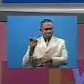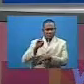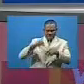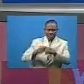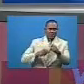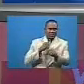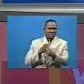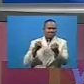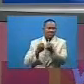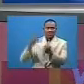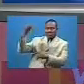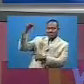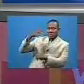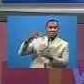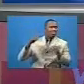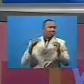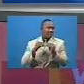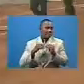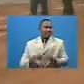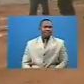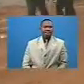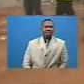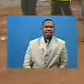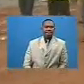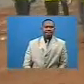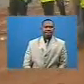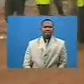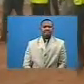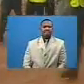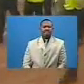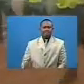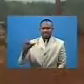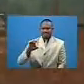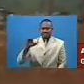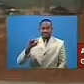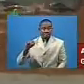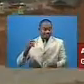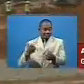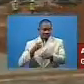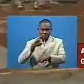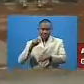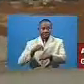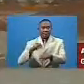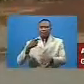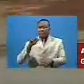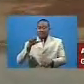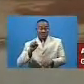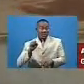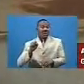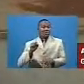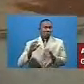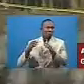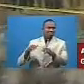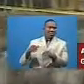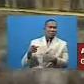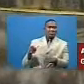country's energy generation efforts. Chief Executive Officer of the Ghana National Gas Company, Dr. George